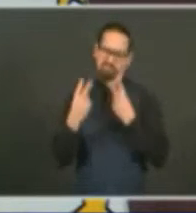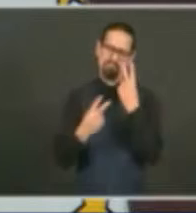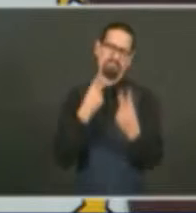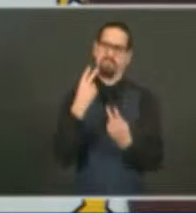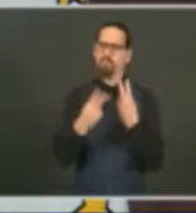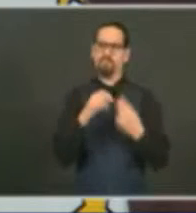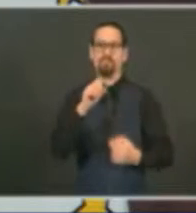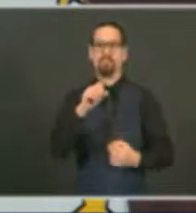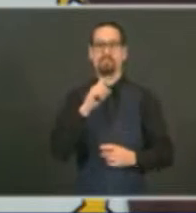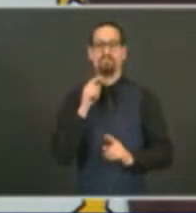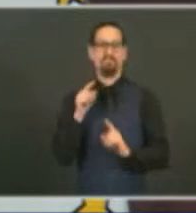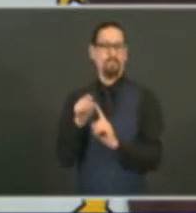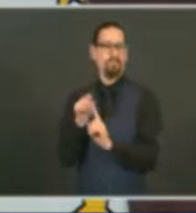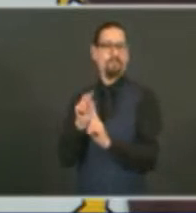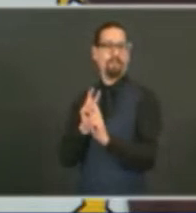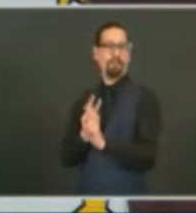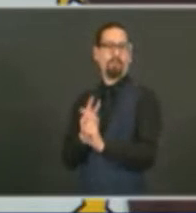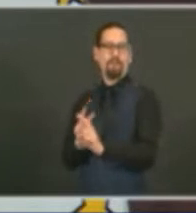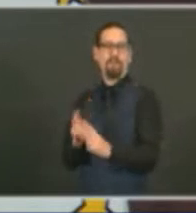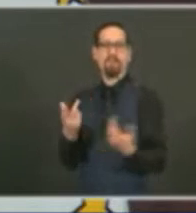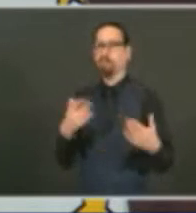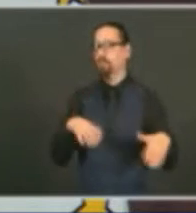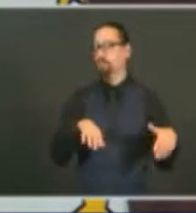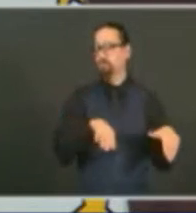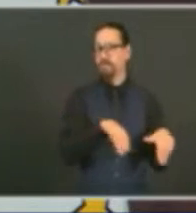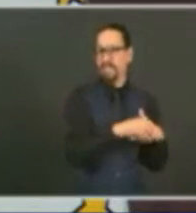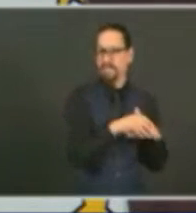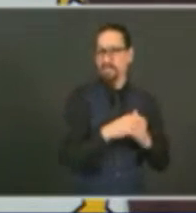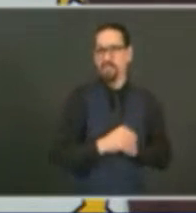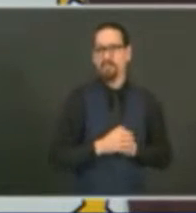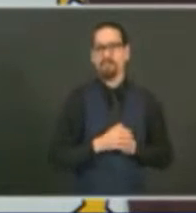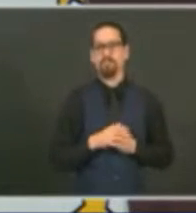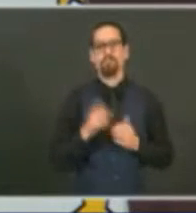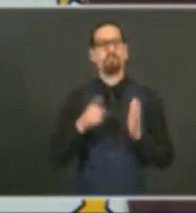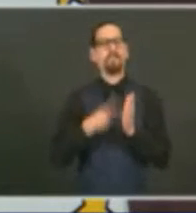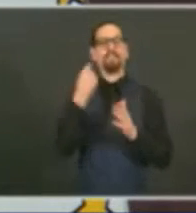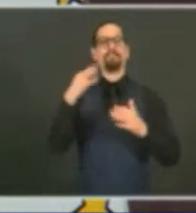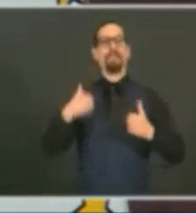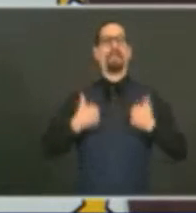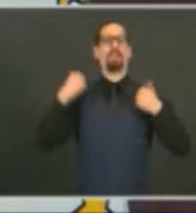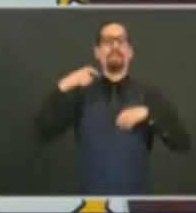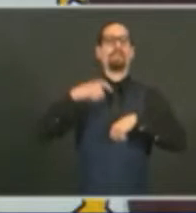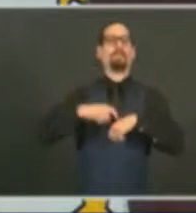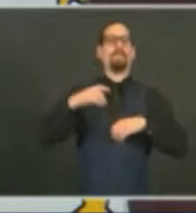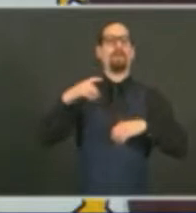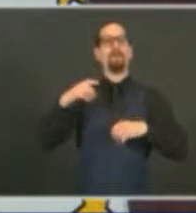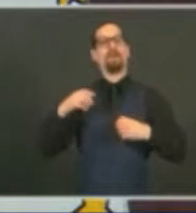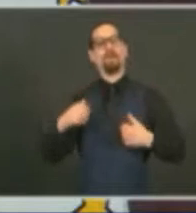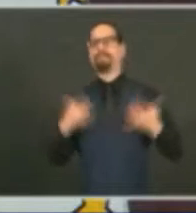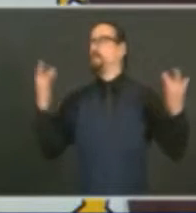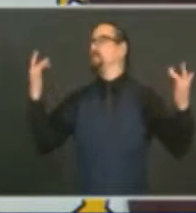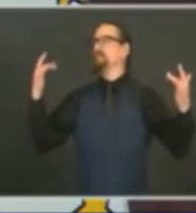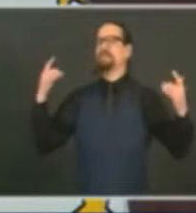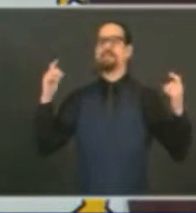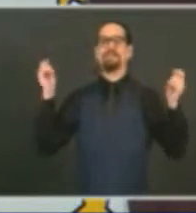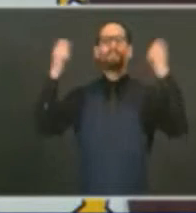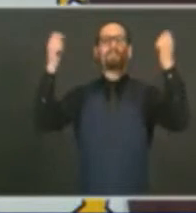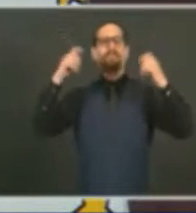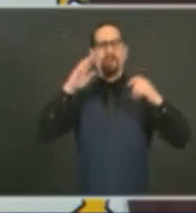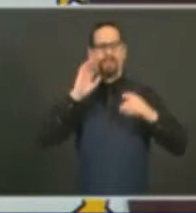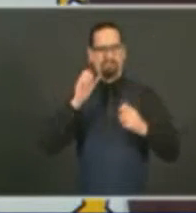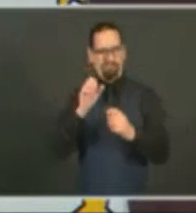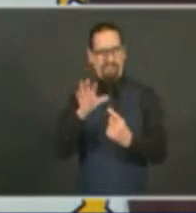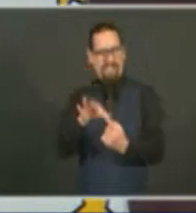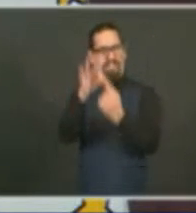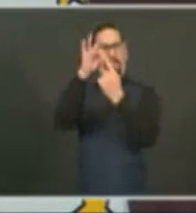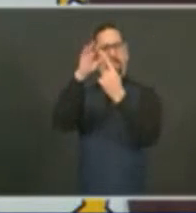funerals, weddings, these once in a lifetime events, we've been clear that we can make exceptions, and